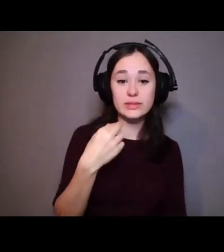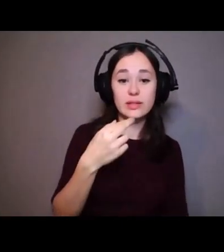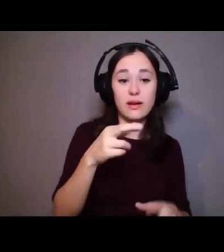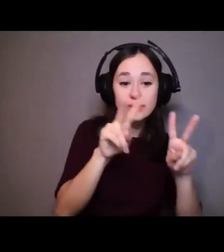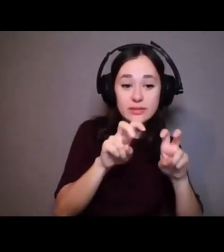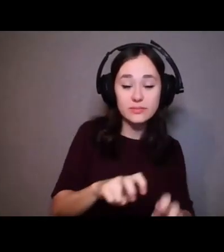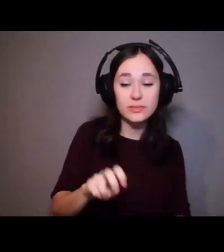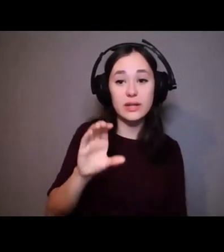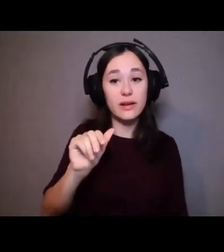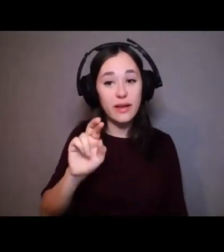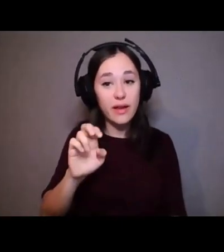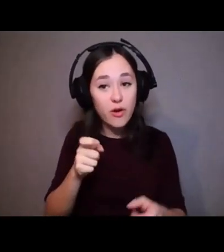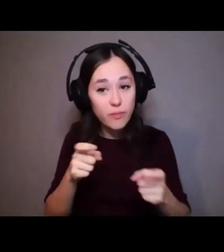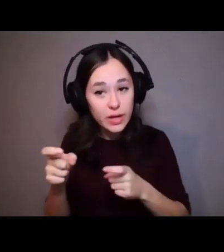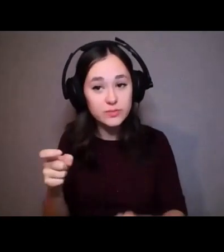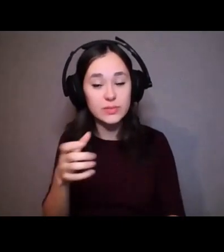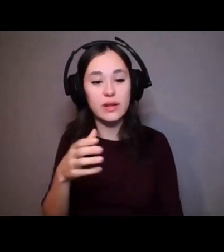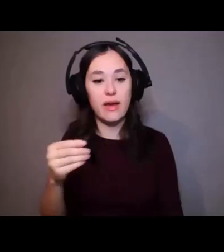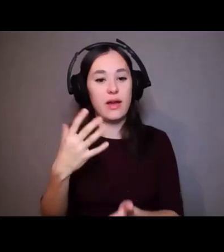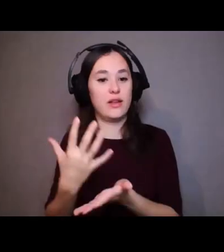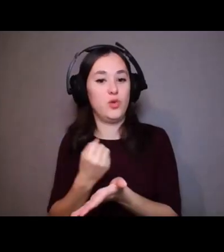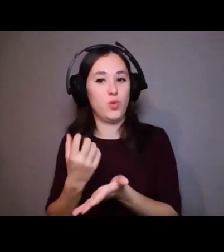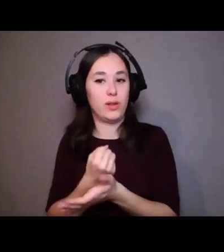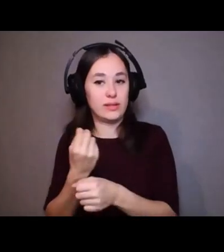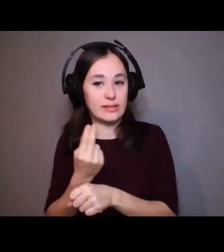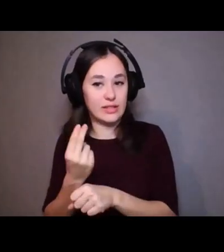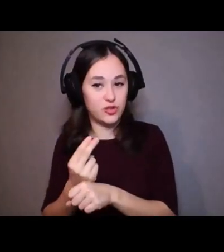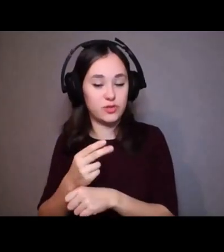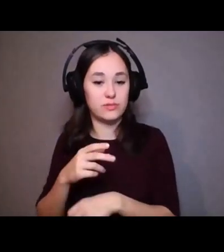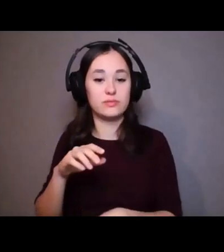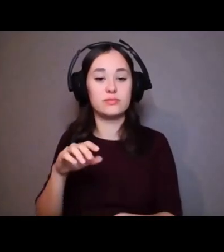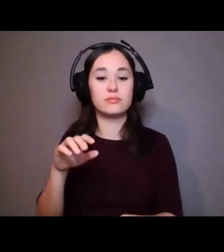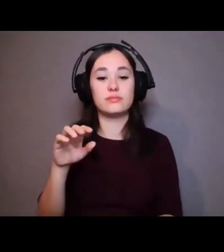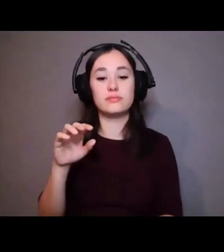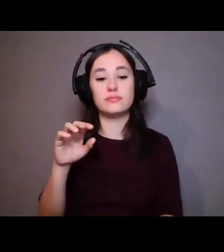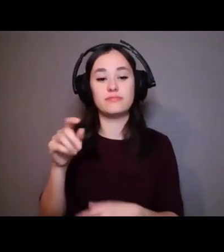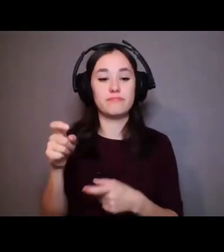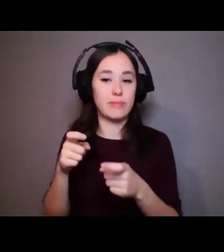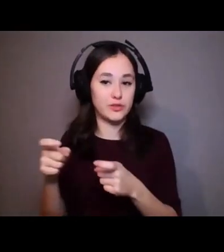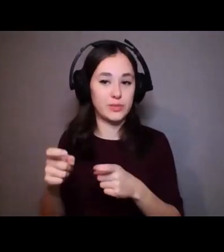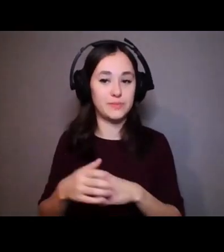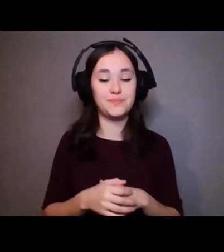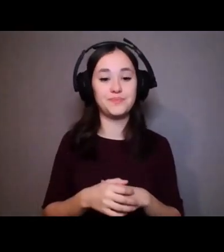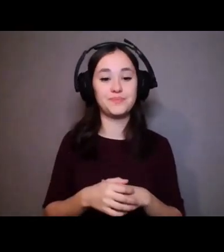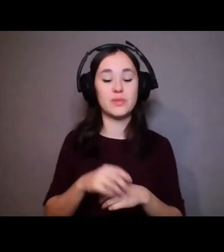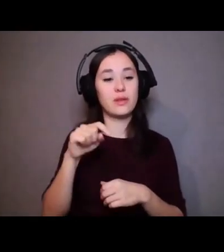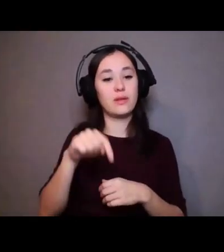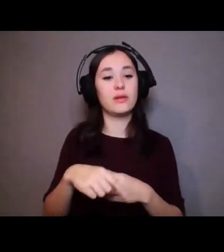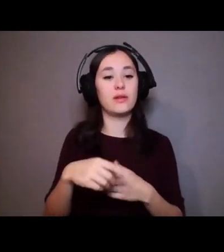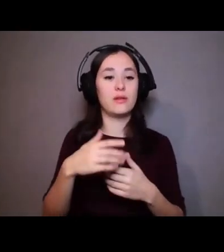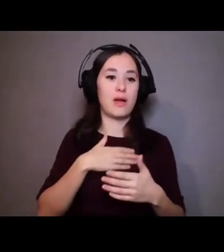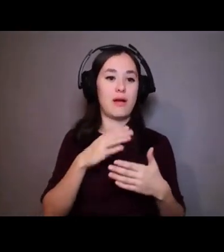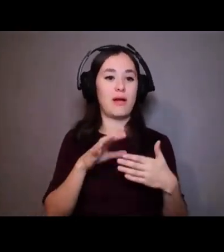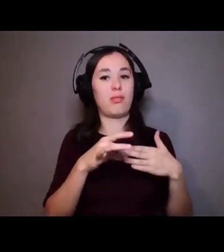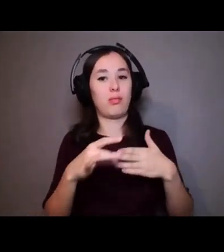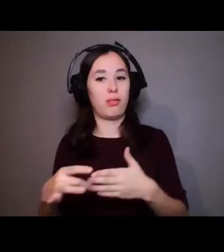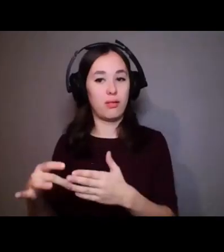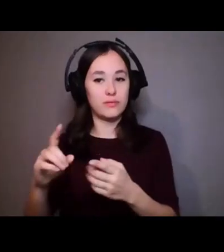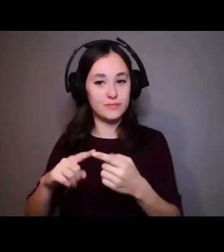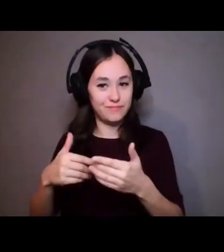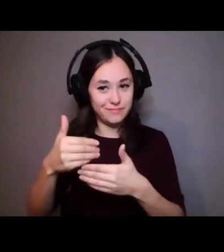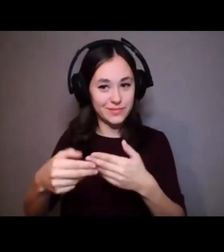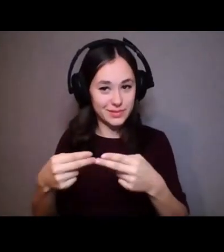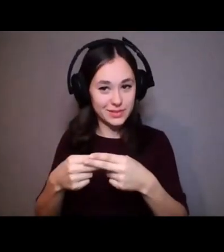as utilization management. These, I will note as a segue into the next slide, can also be